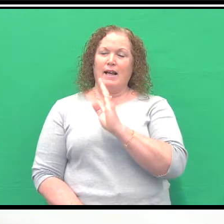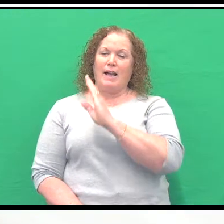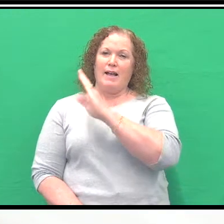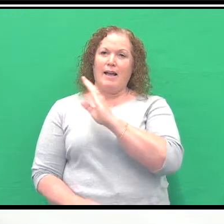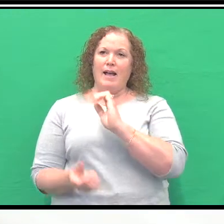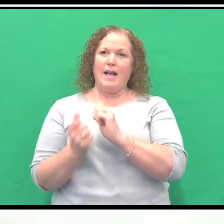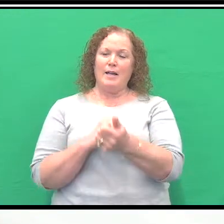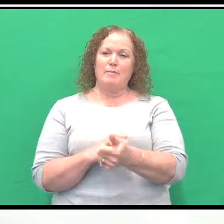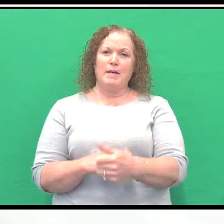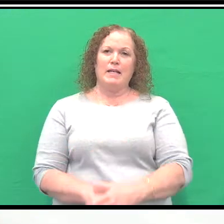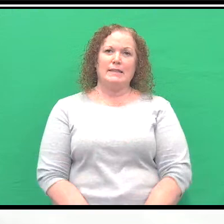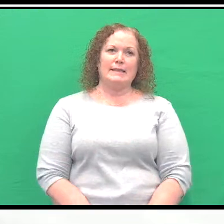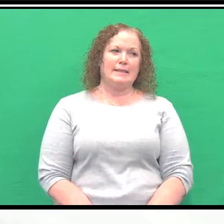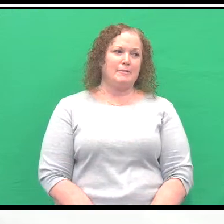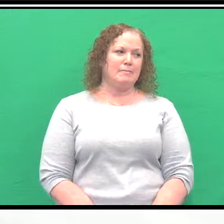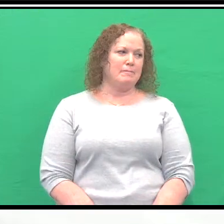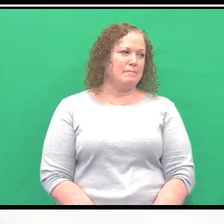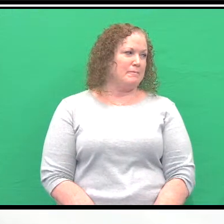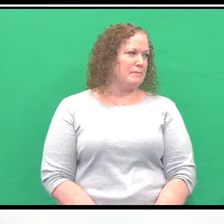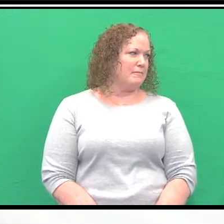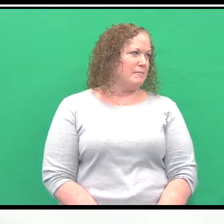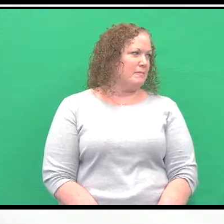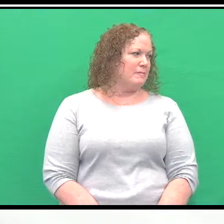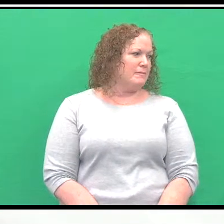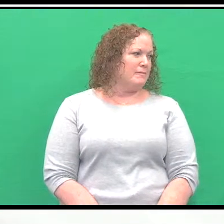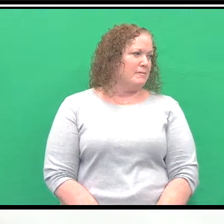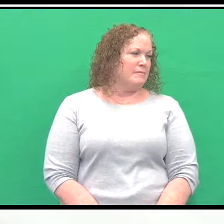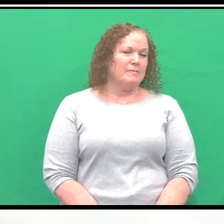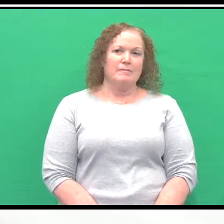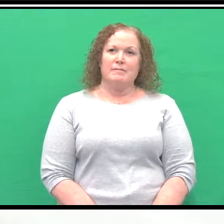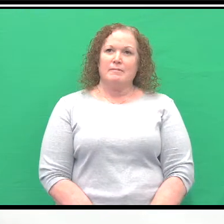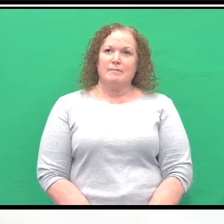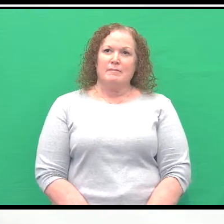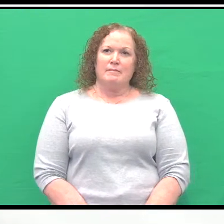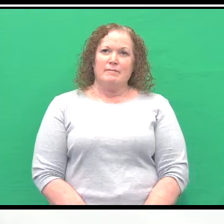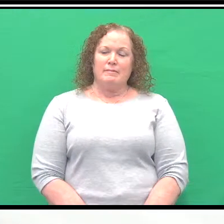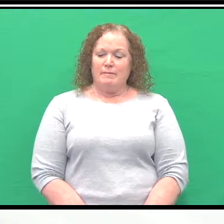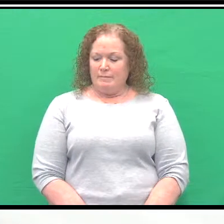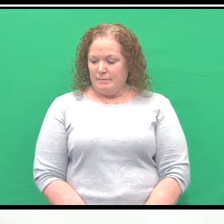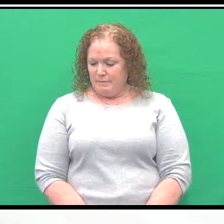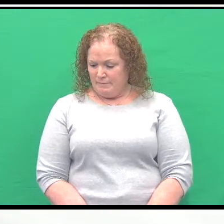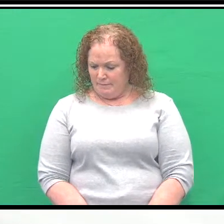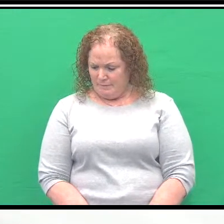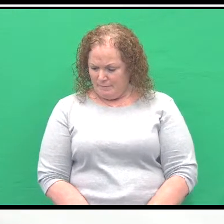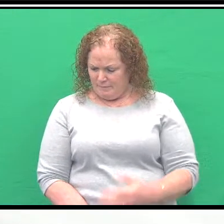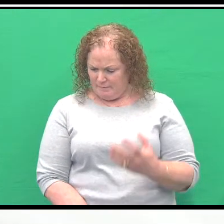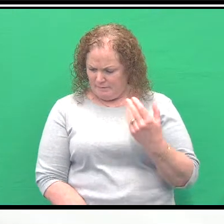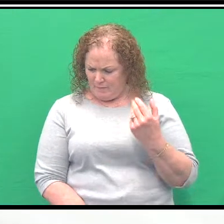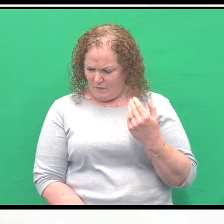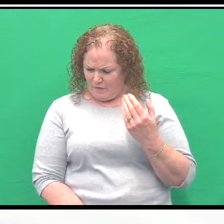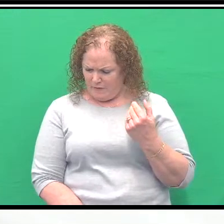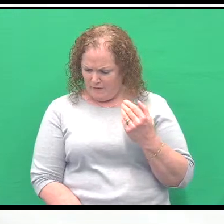Motion passes. Thank you very much. Item 15D, approval to award